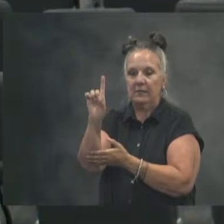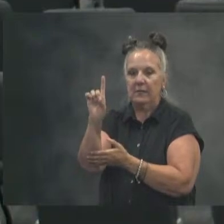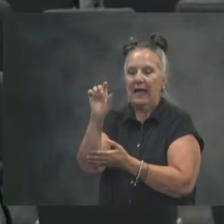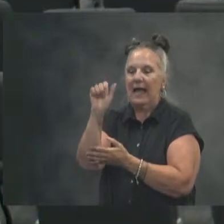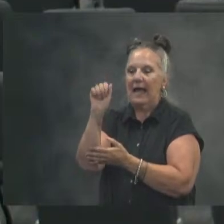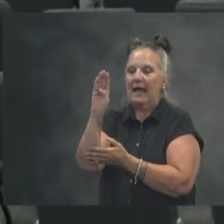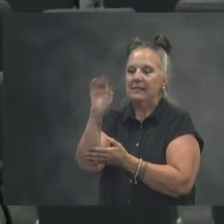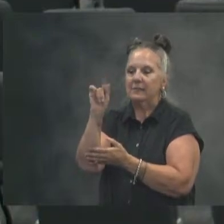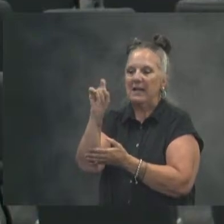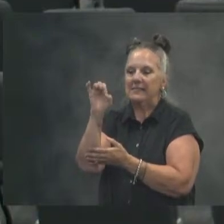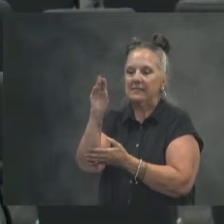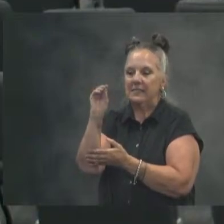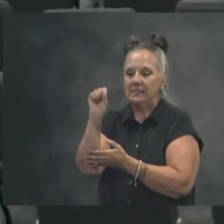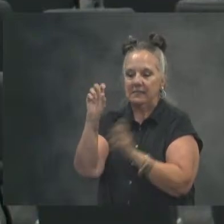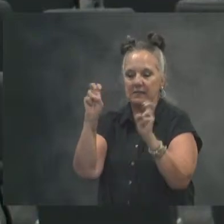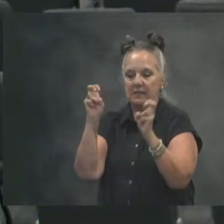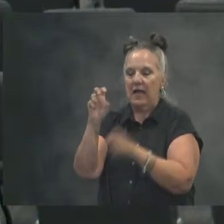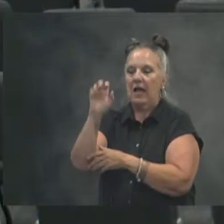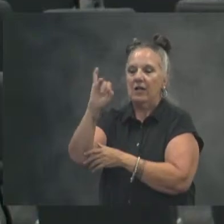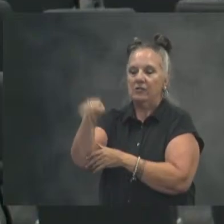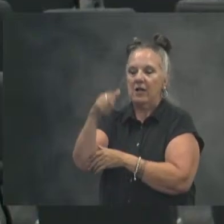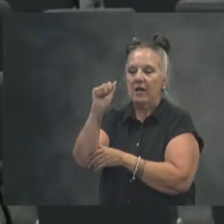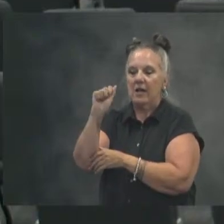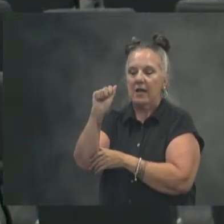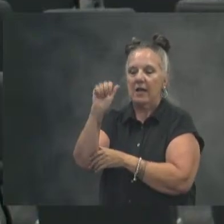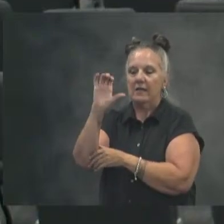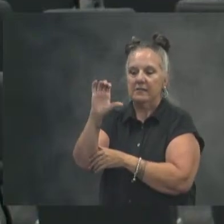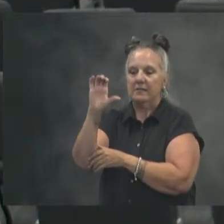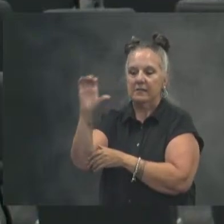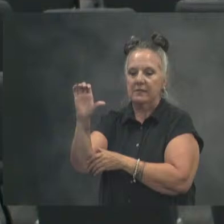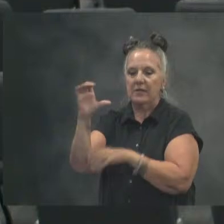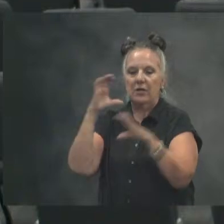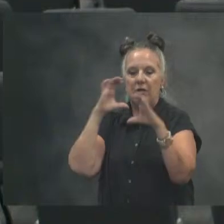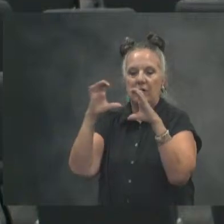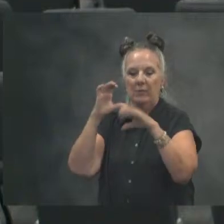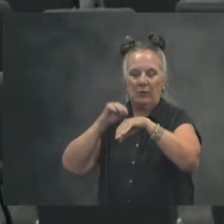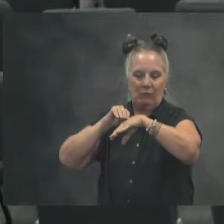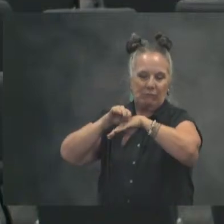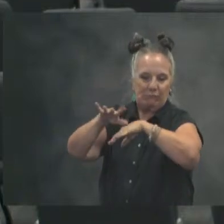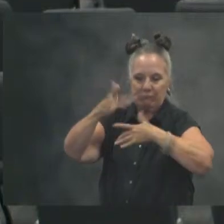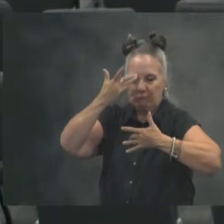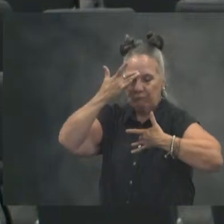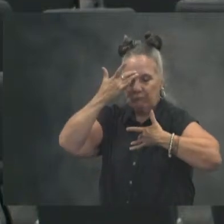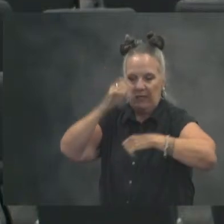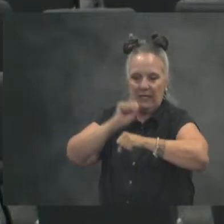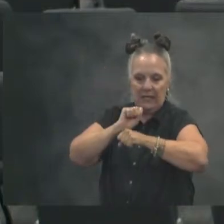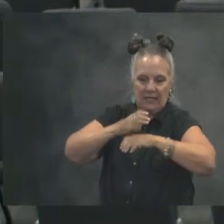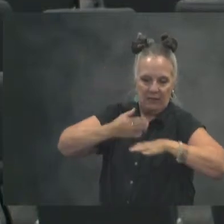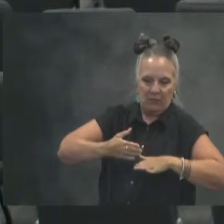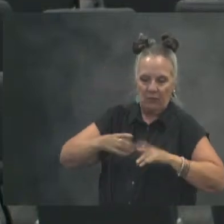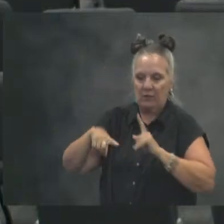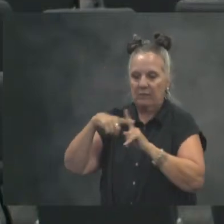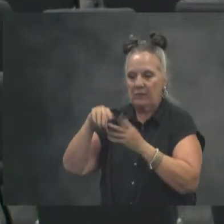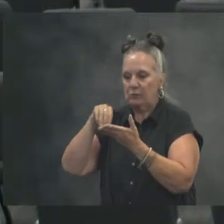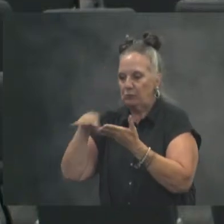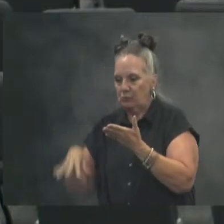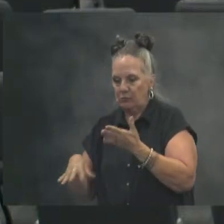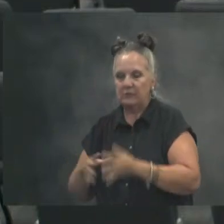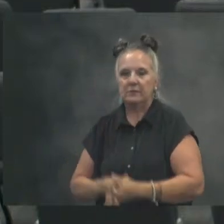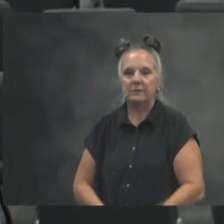asbestos, and policy JHCC, communicable diseases, employees, and